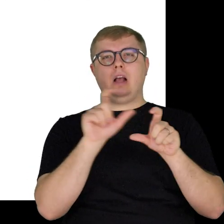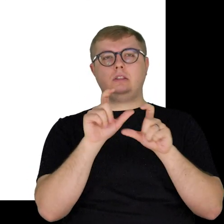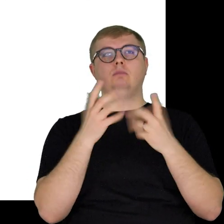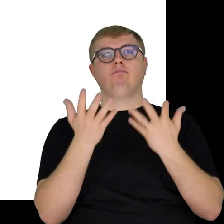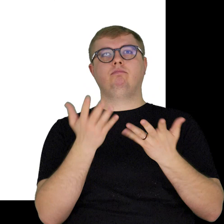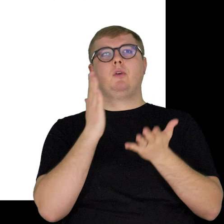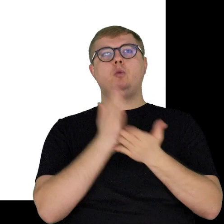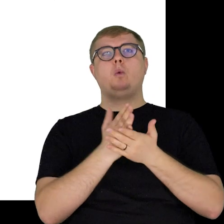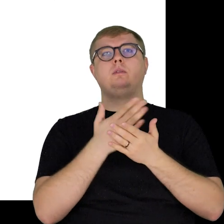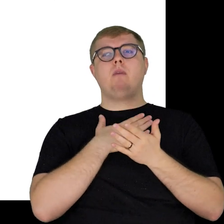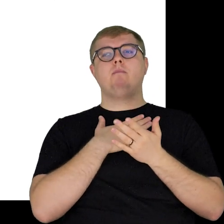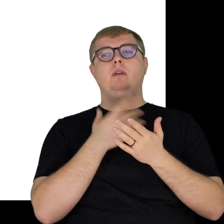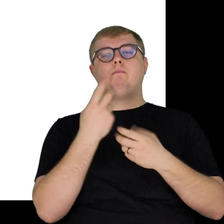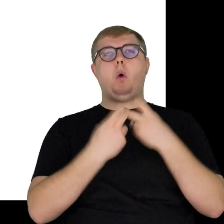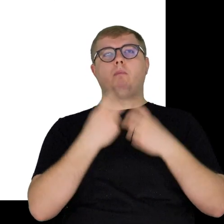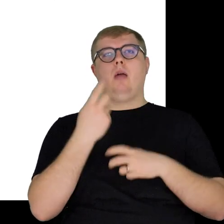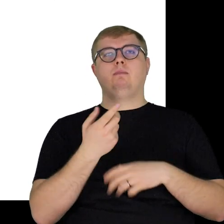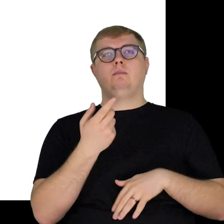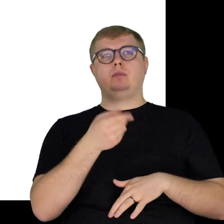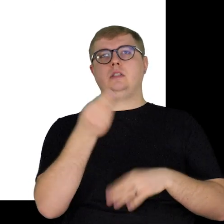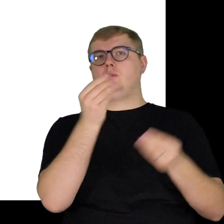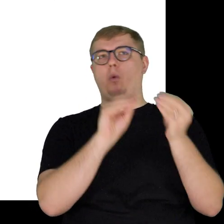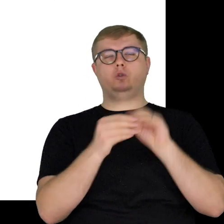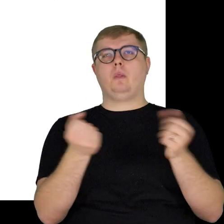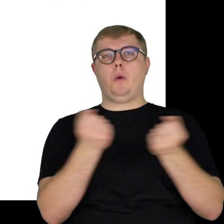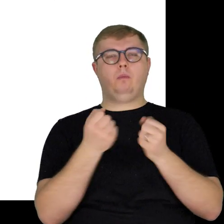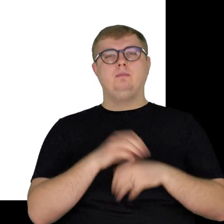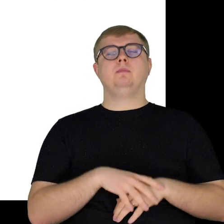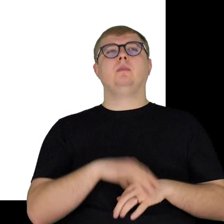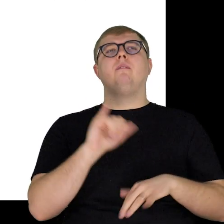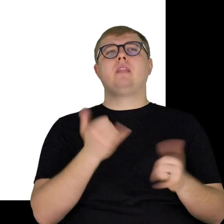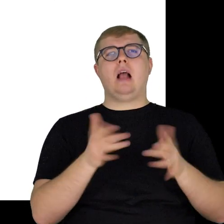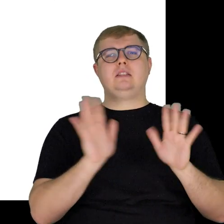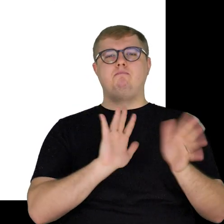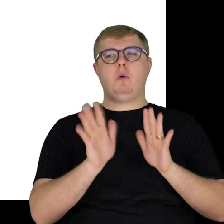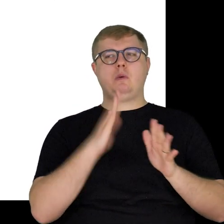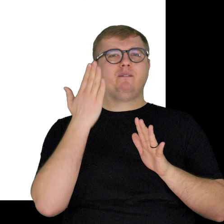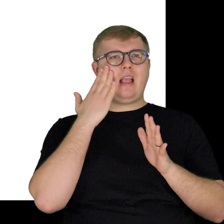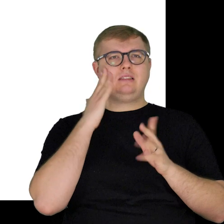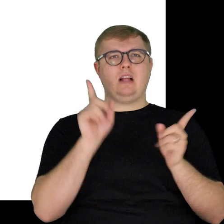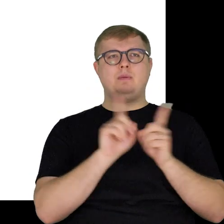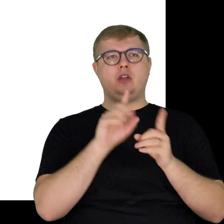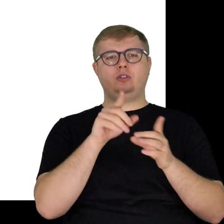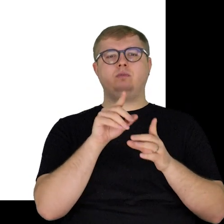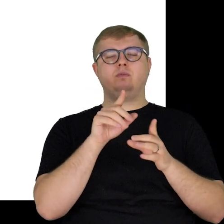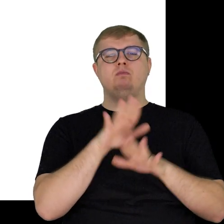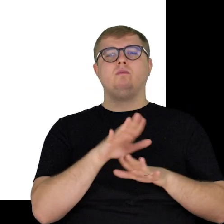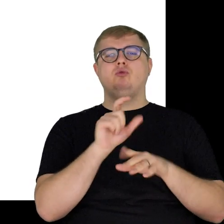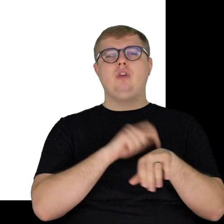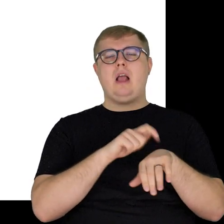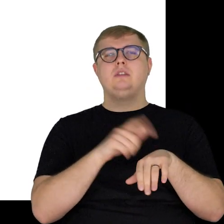complex. And in which way is knowledge and power inscribed into these spaces? So what are the kind of discourses, what are the kind